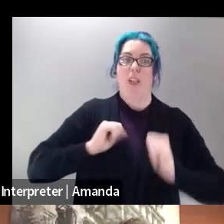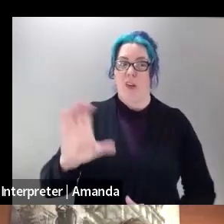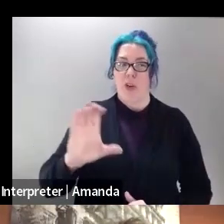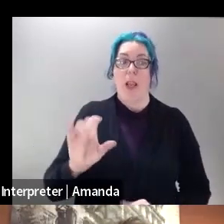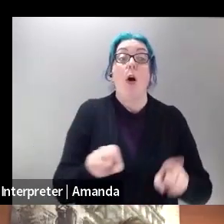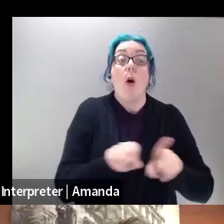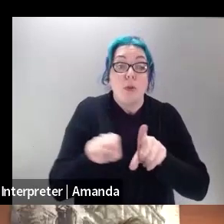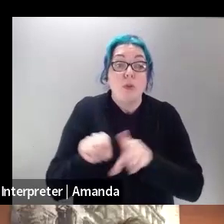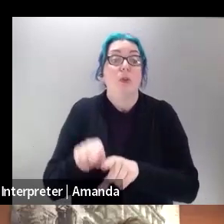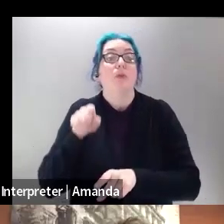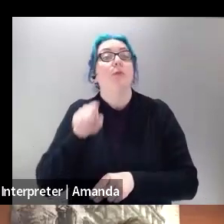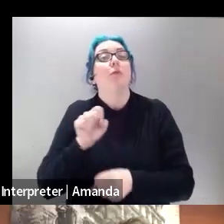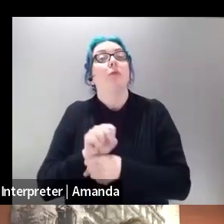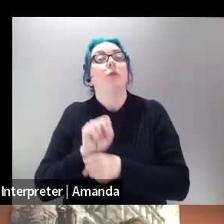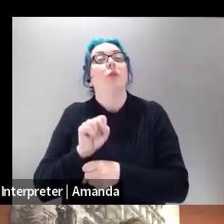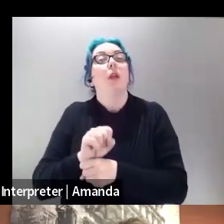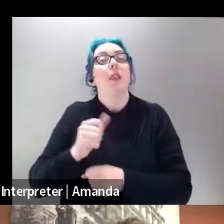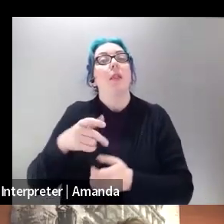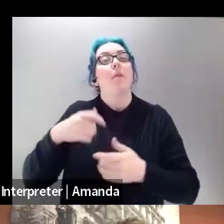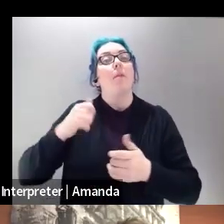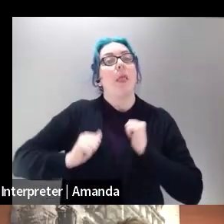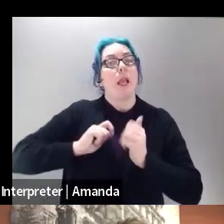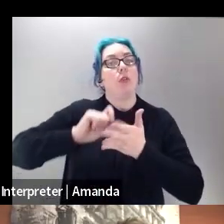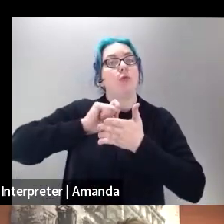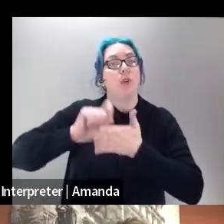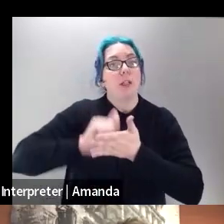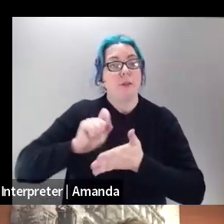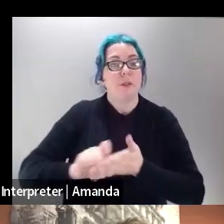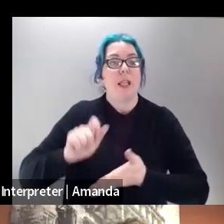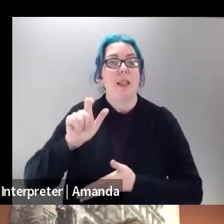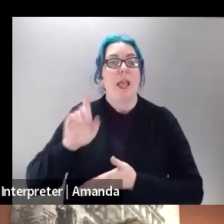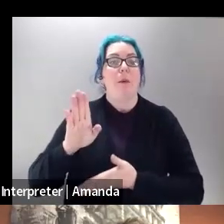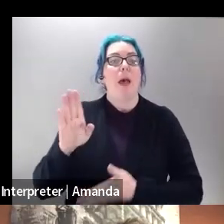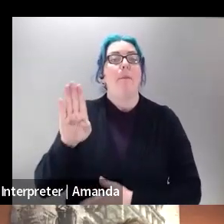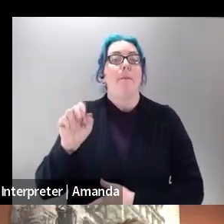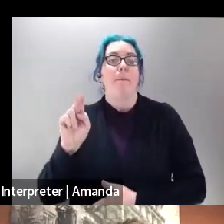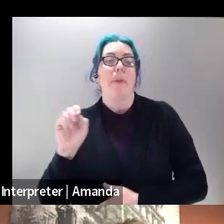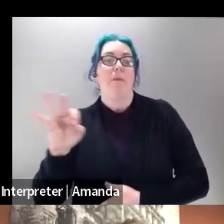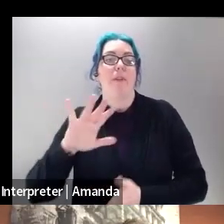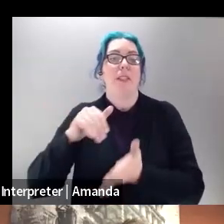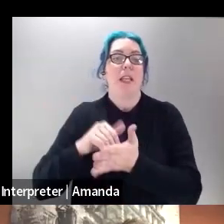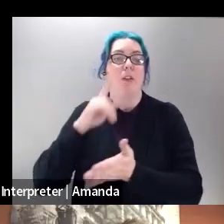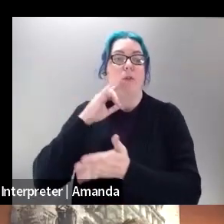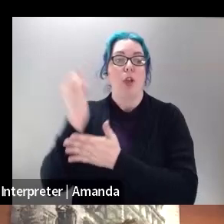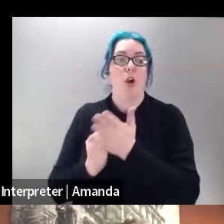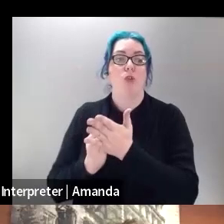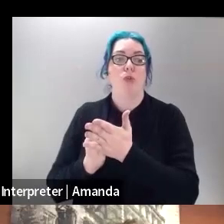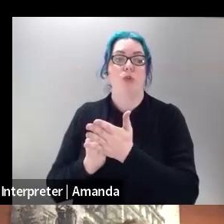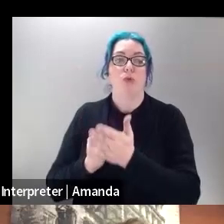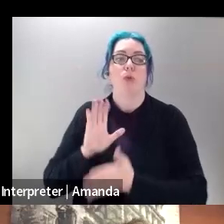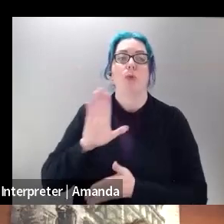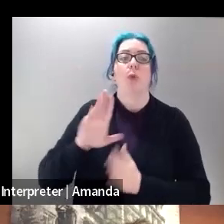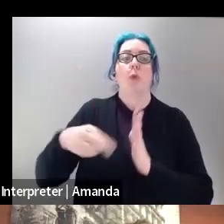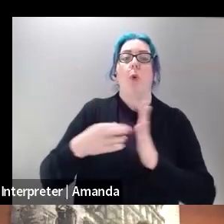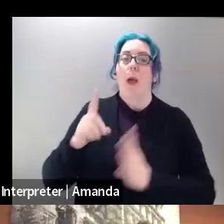for 10 years. She is a recipient of the Canada Council's John Hirsch Prize and is a passionate